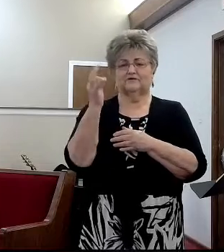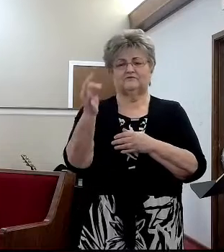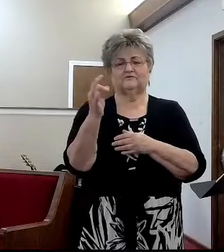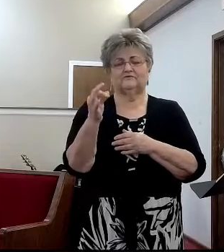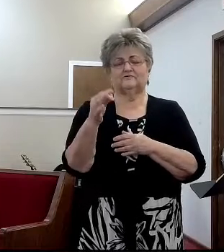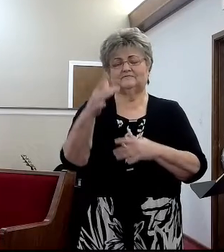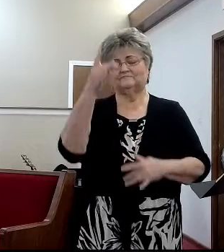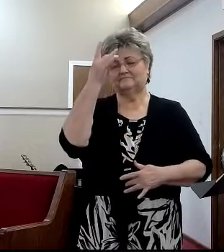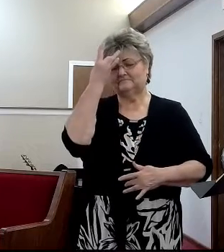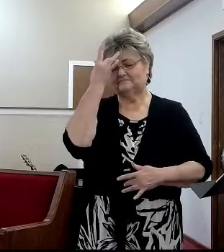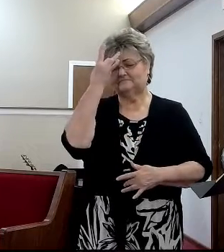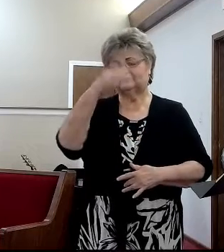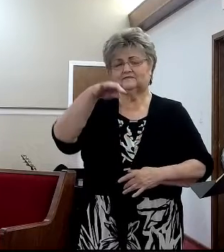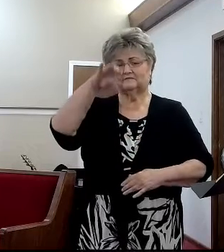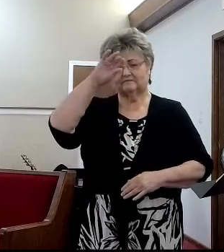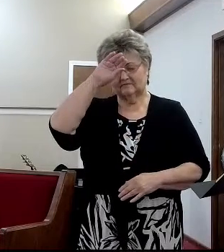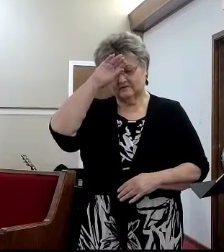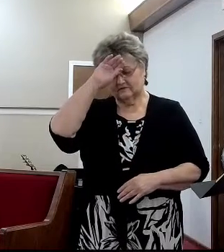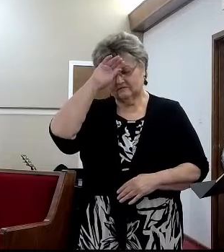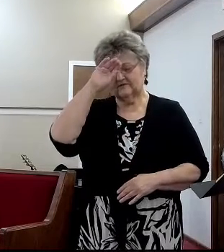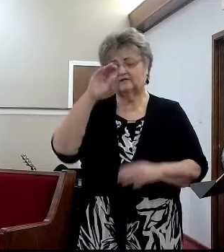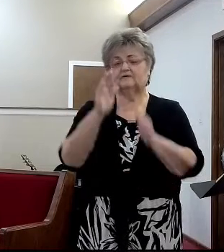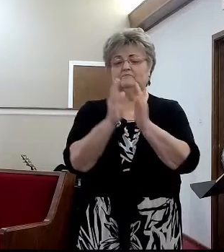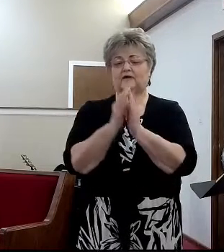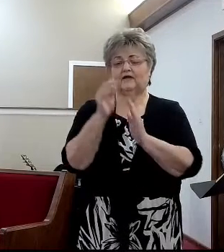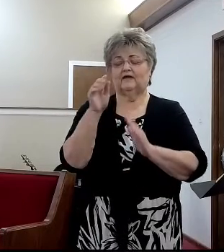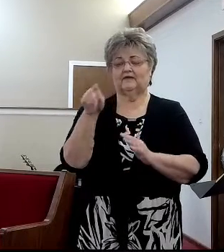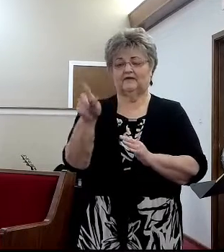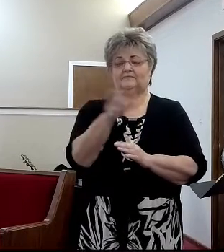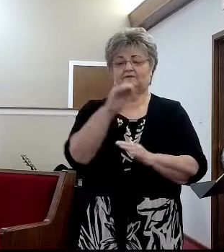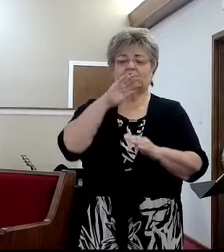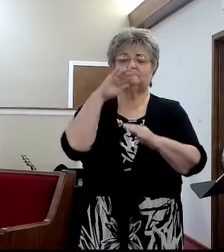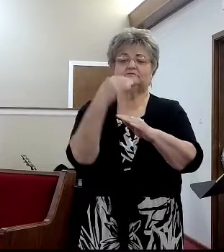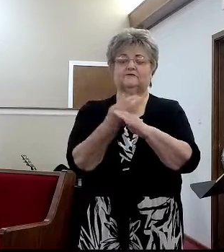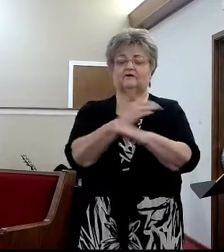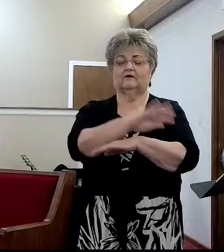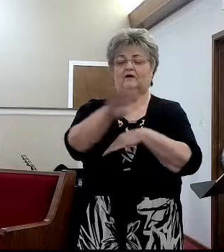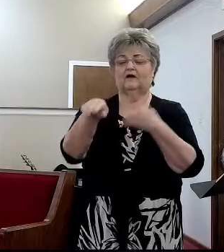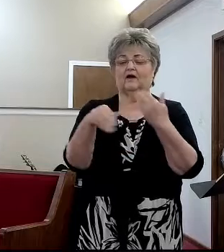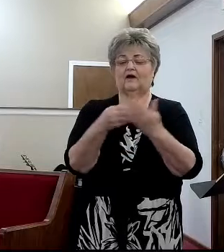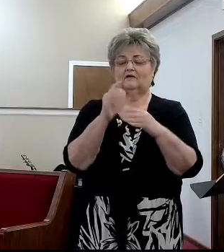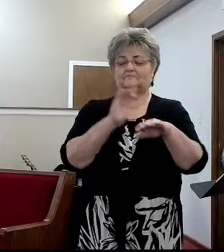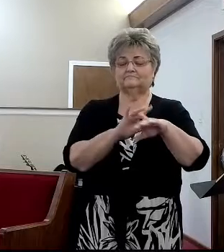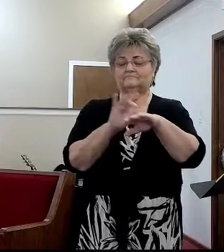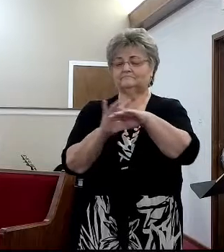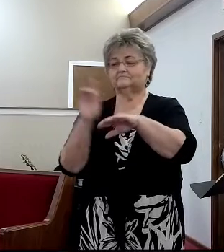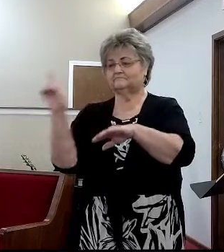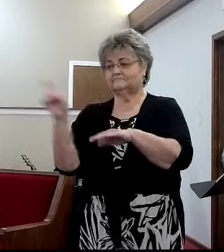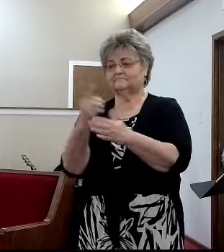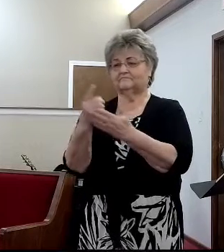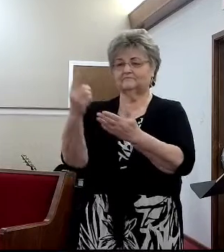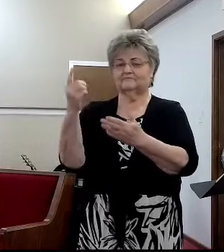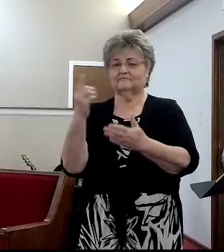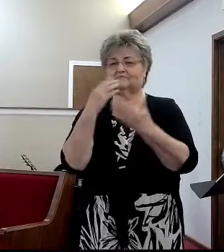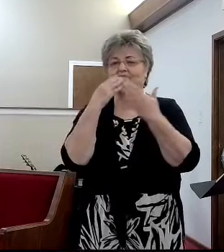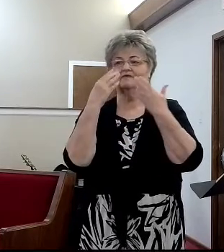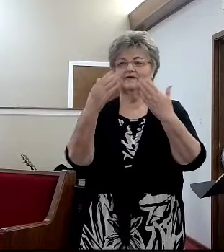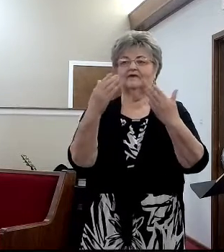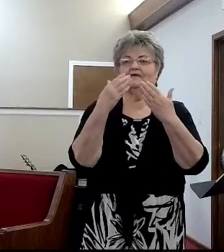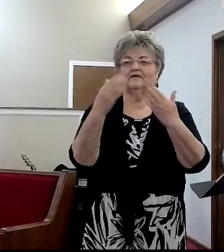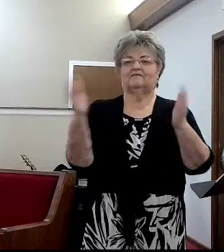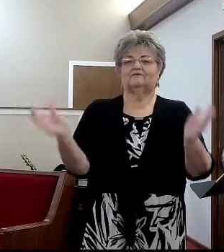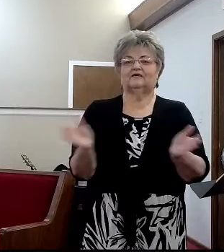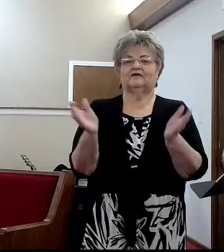fever. So pray for Pastor and Riley. For all those that reached out to me this week, I'm very thankful. It was such an